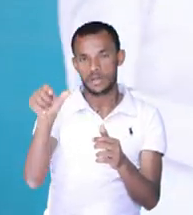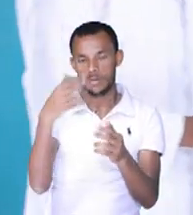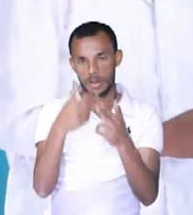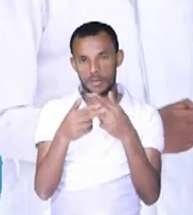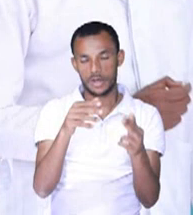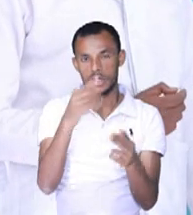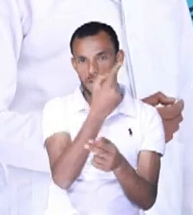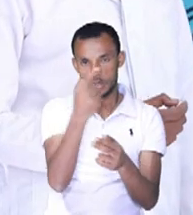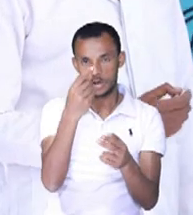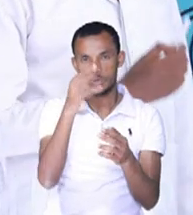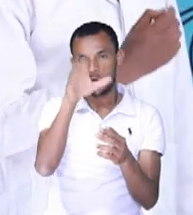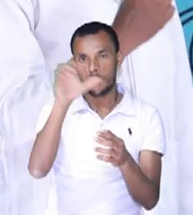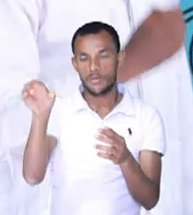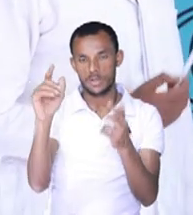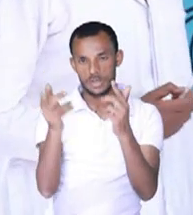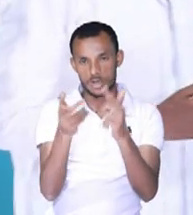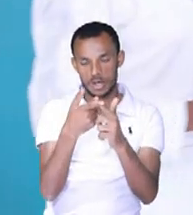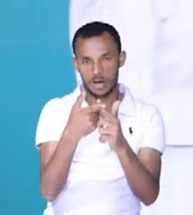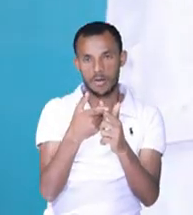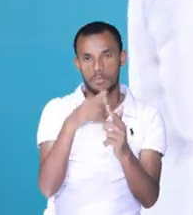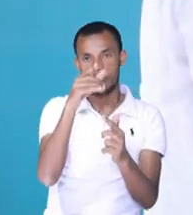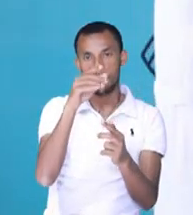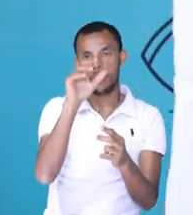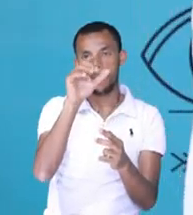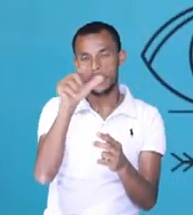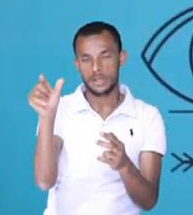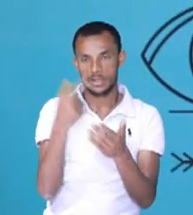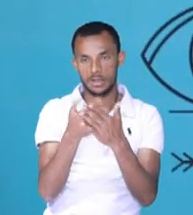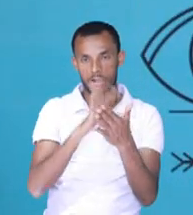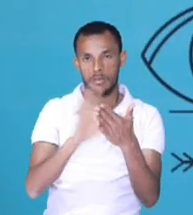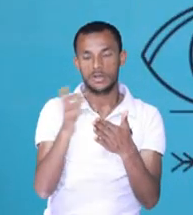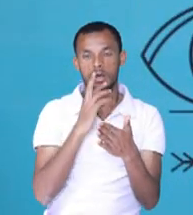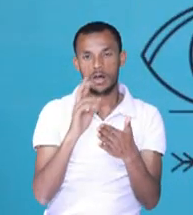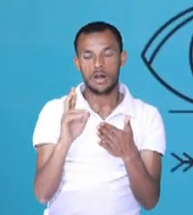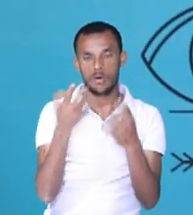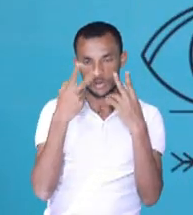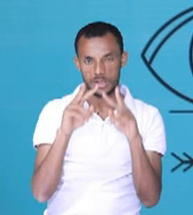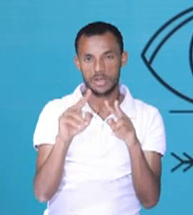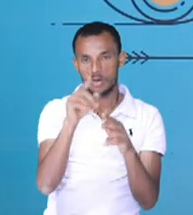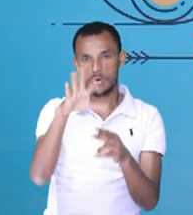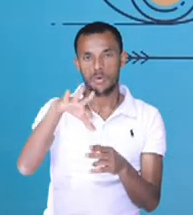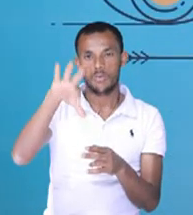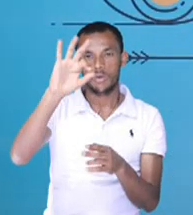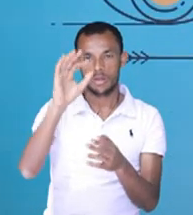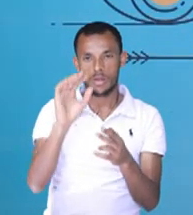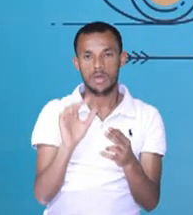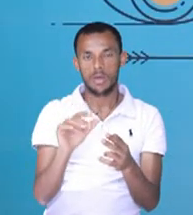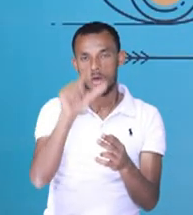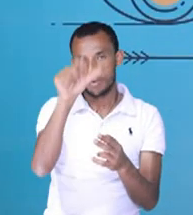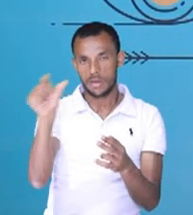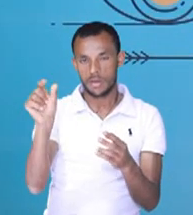each columns of the second matrix B. So when these numbers are considered, you will have a